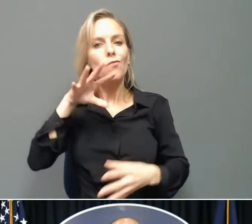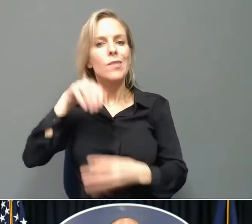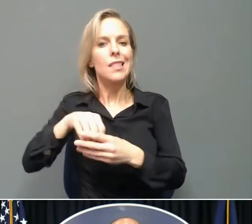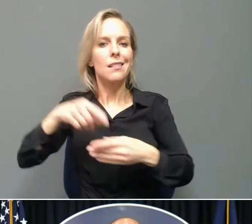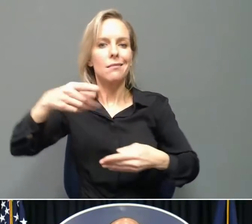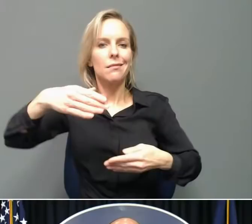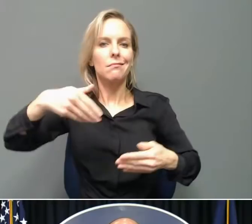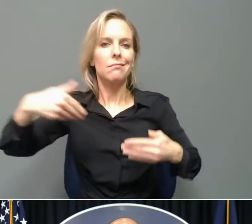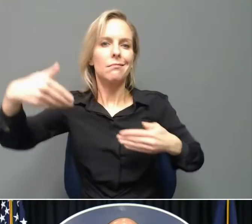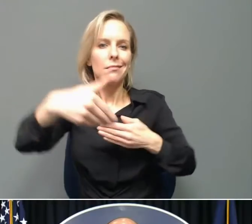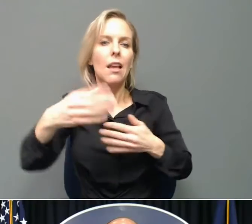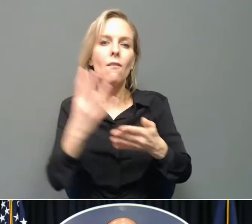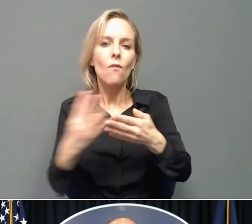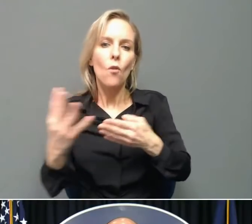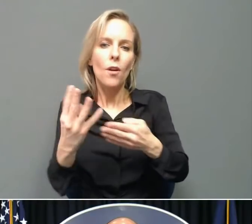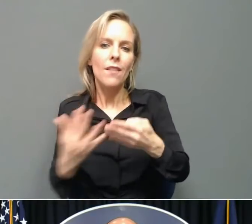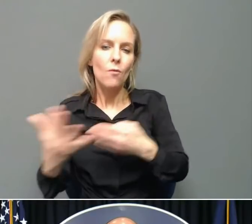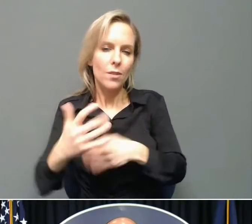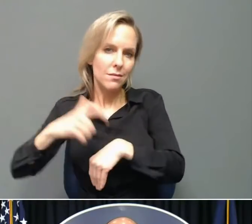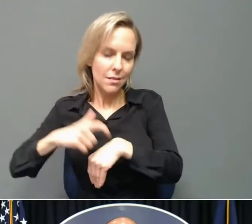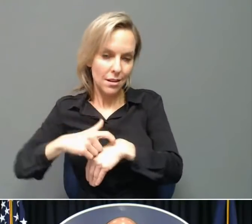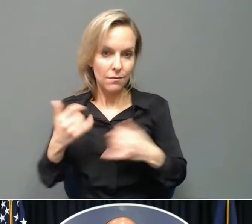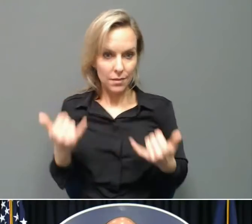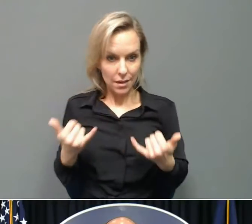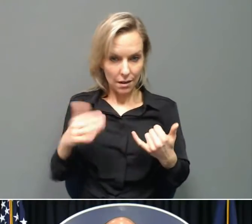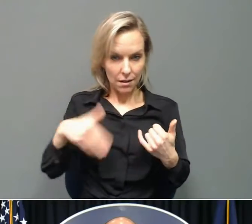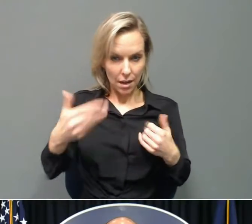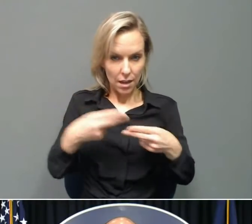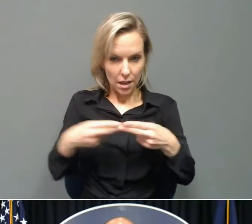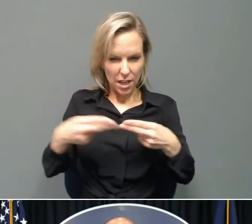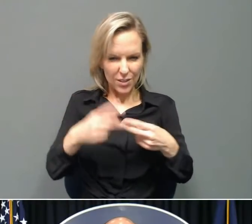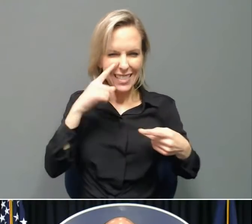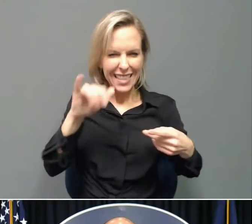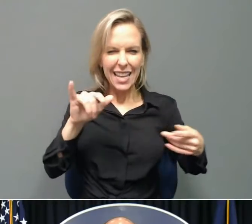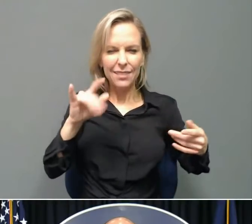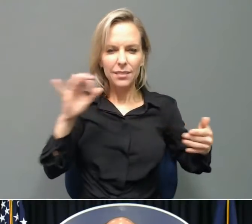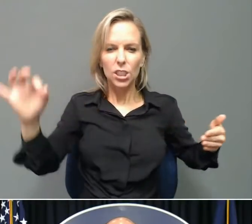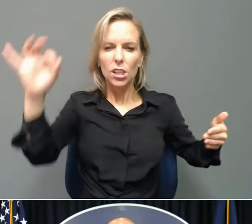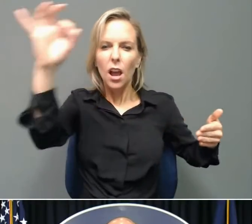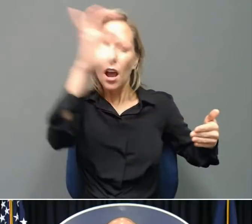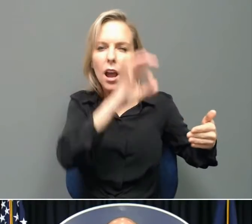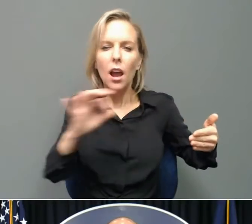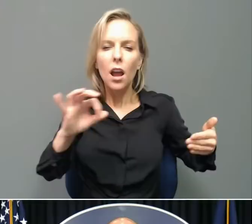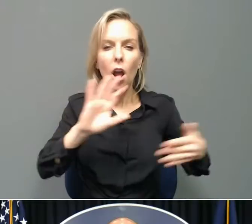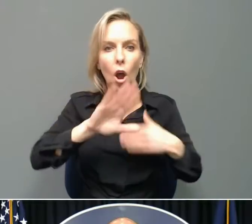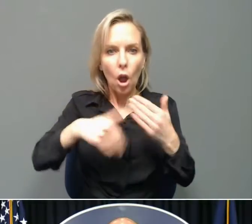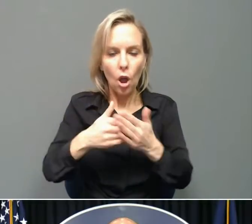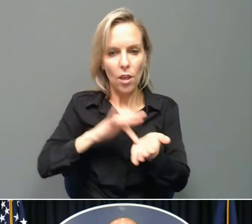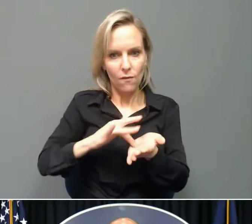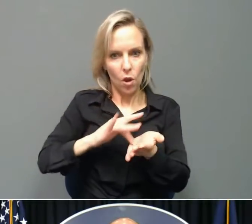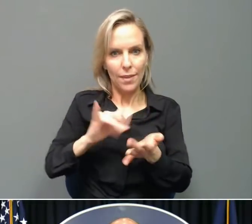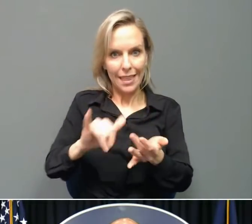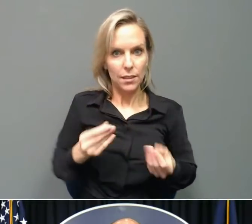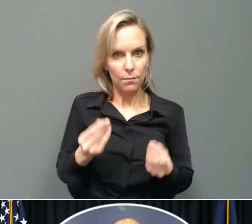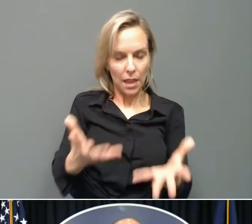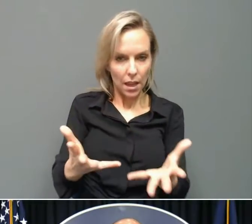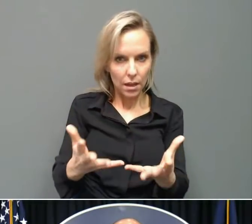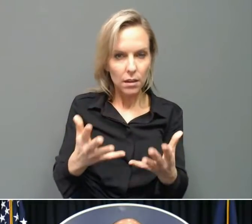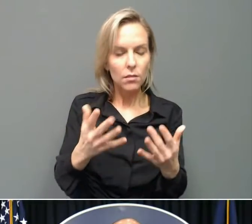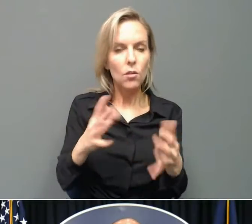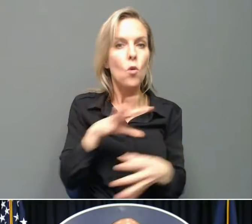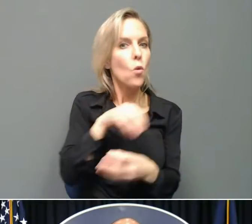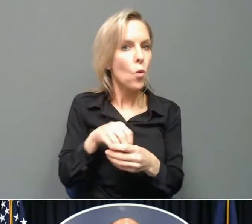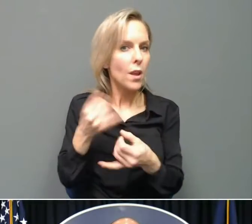slide. These are the dots that represent all the pharmacies that are supplied, including the independent pharmacies who